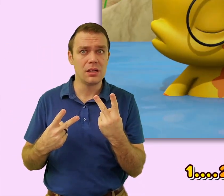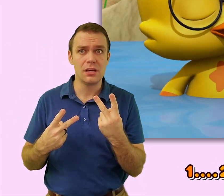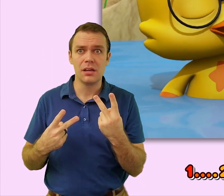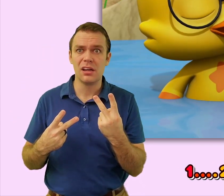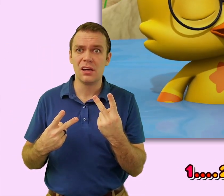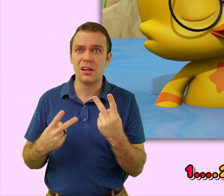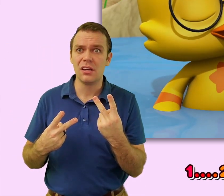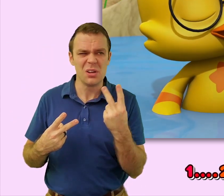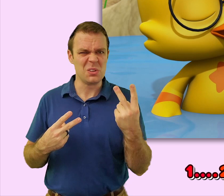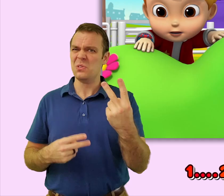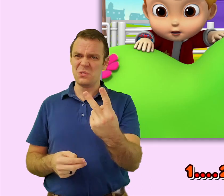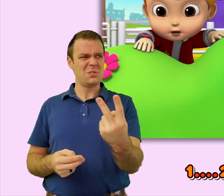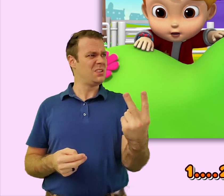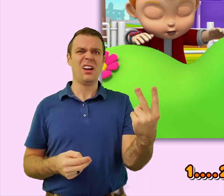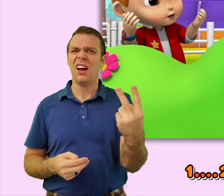2,